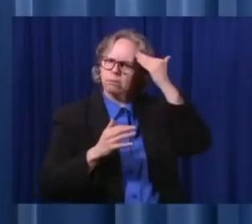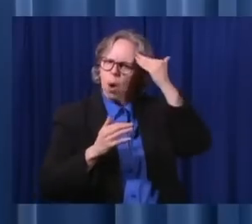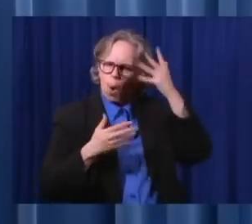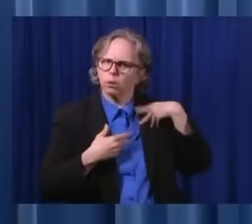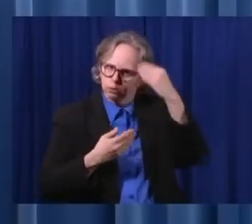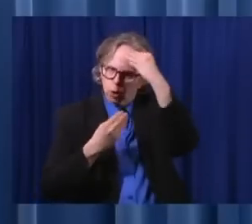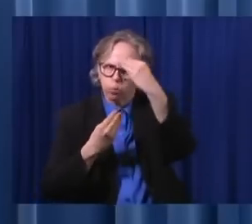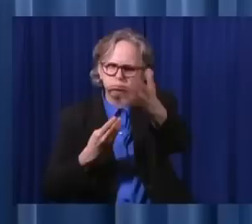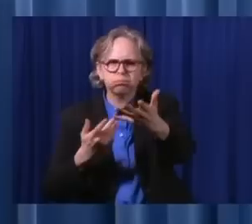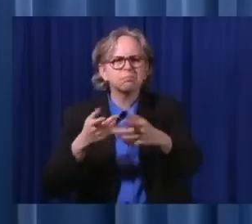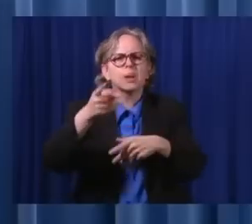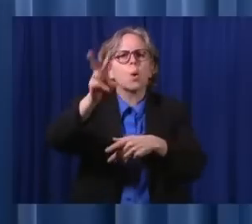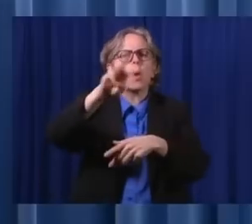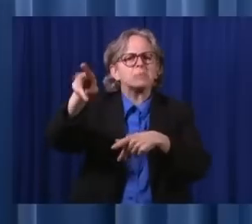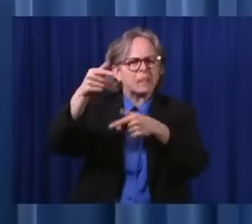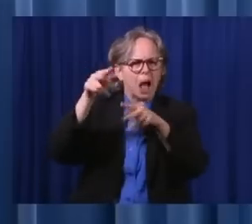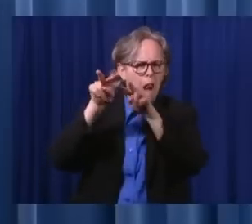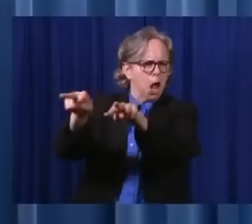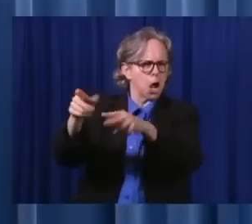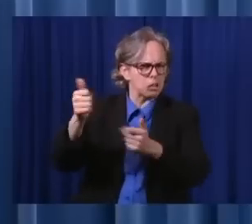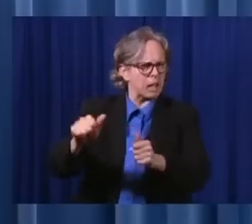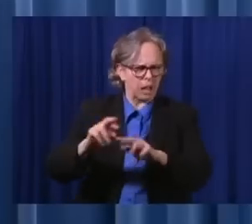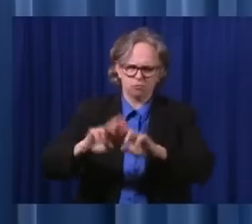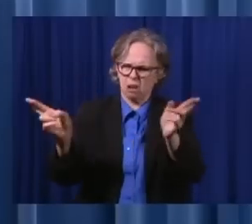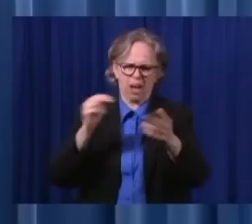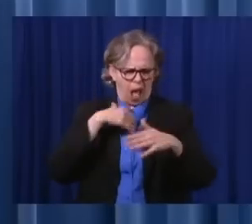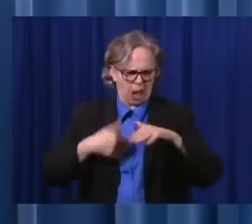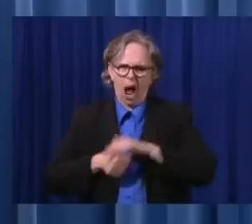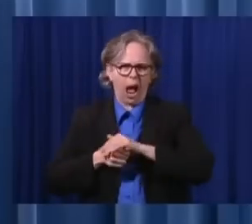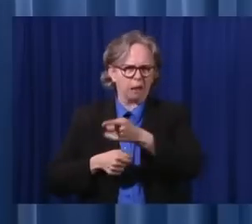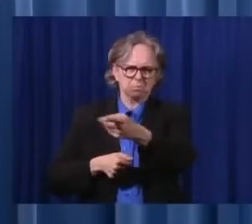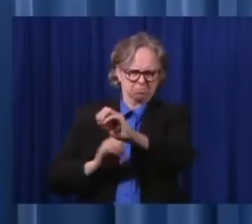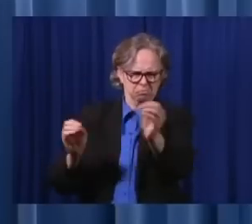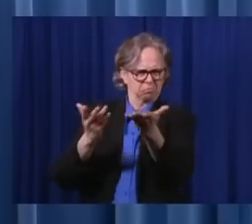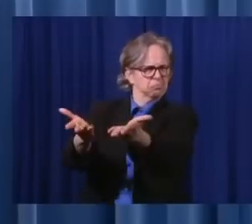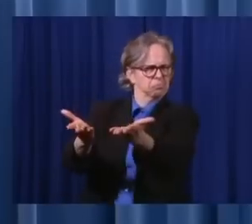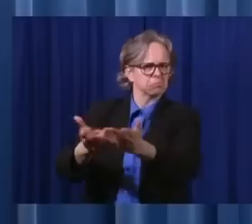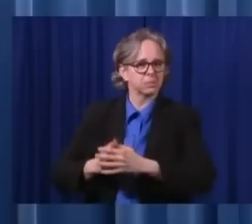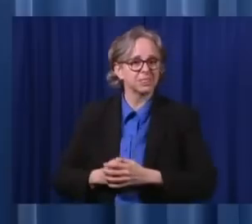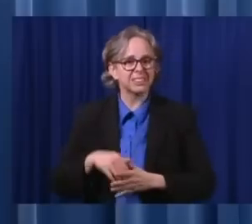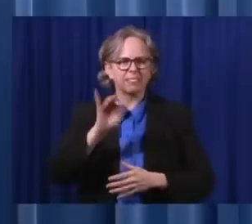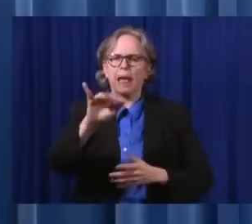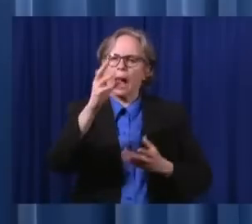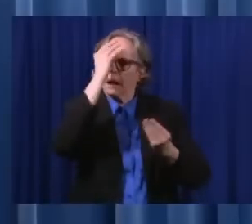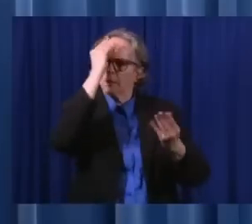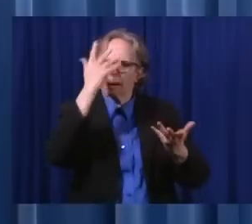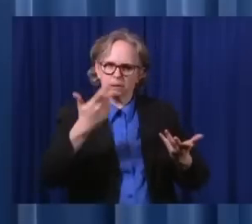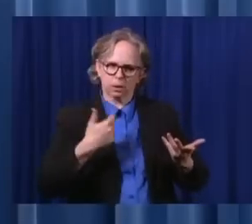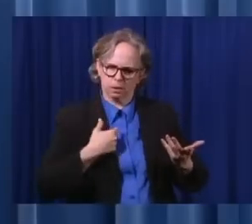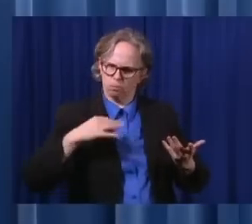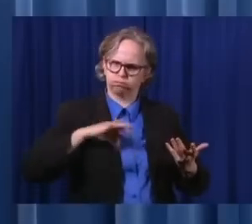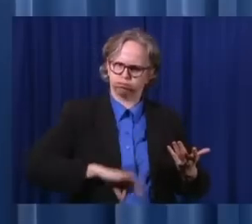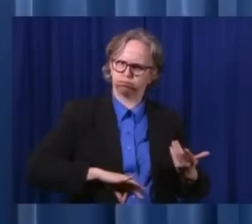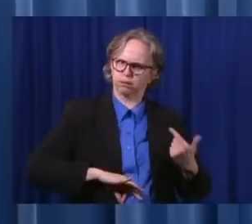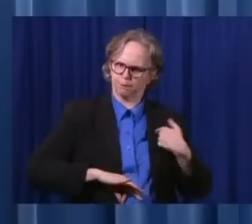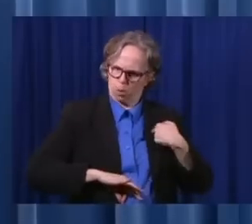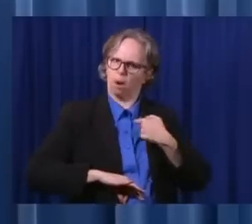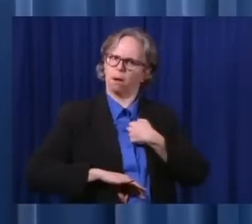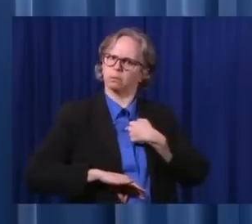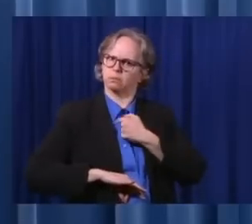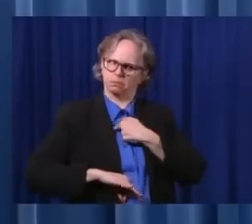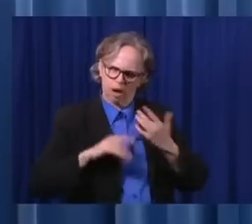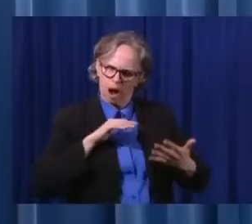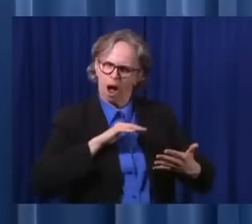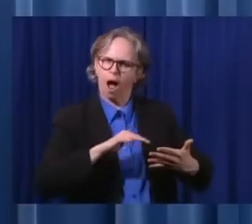trying to just share all that information, and we use that information too. We use it to go,